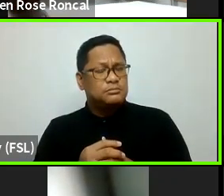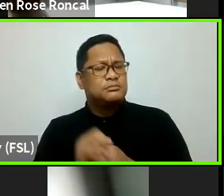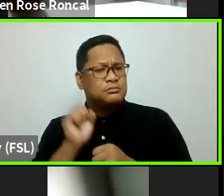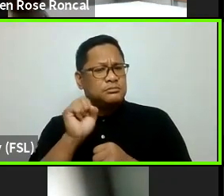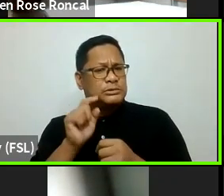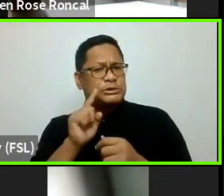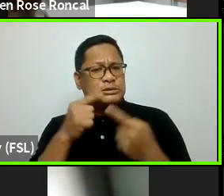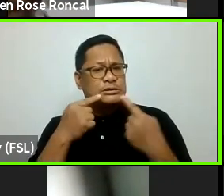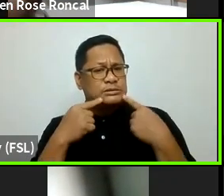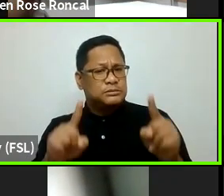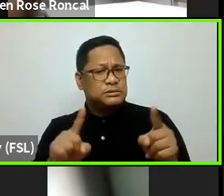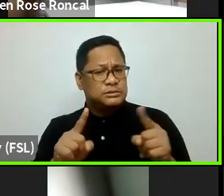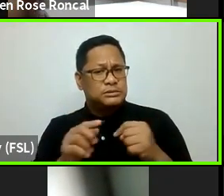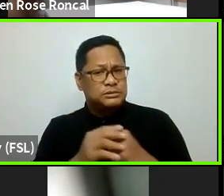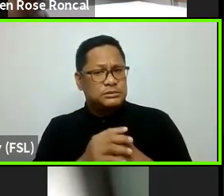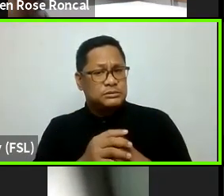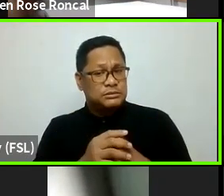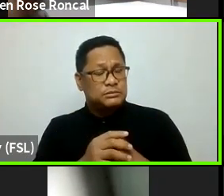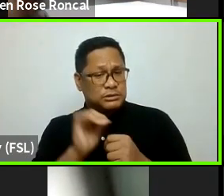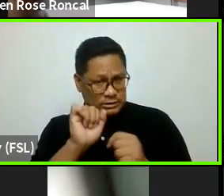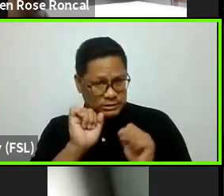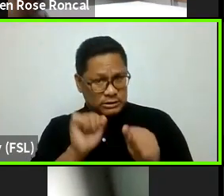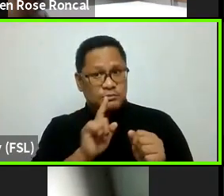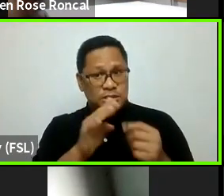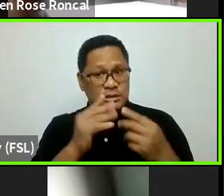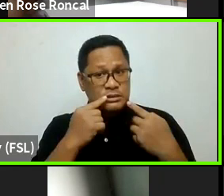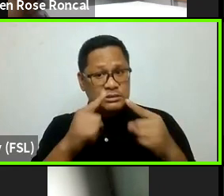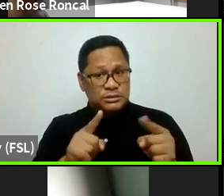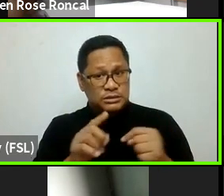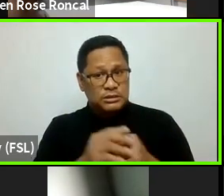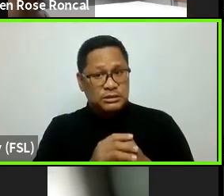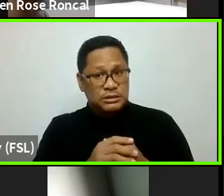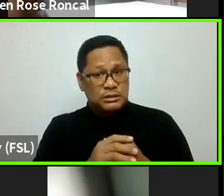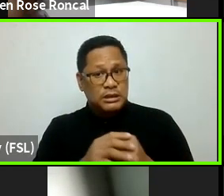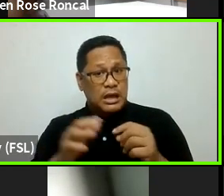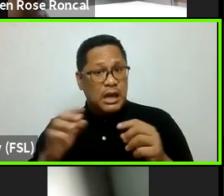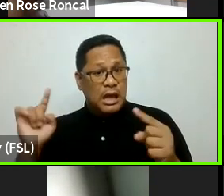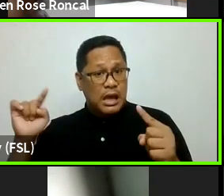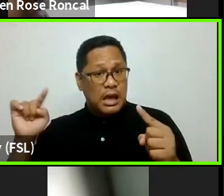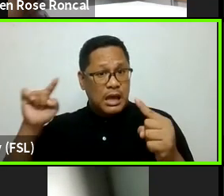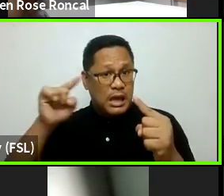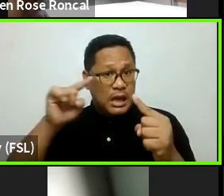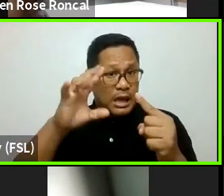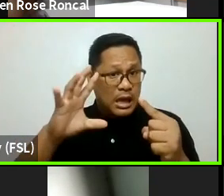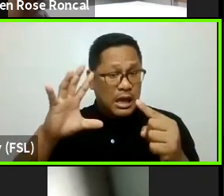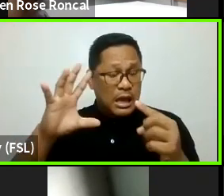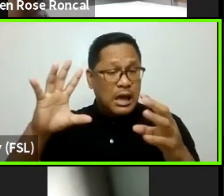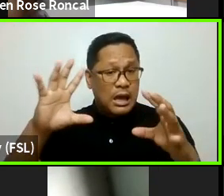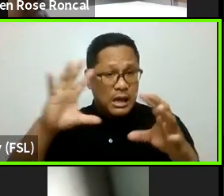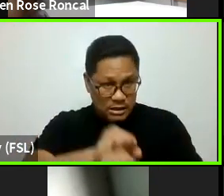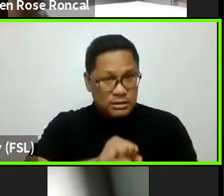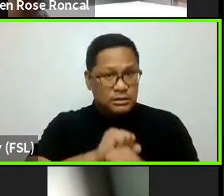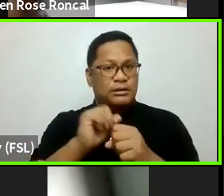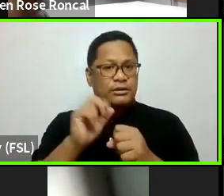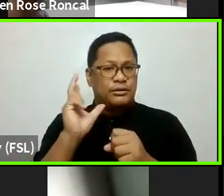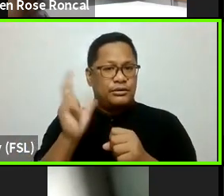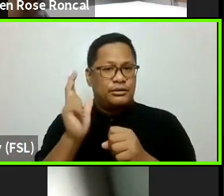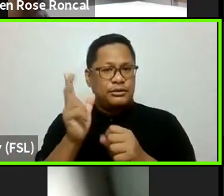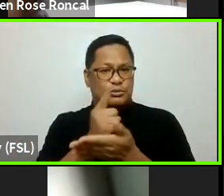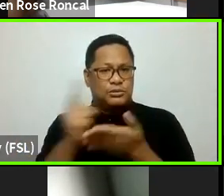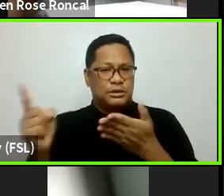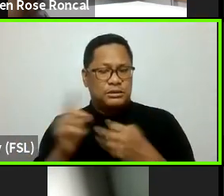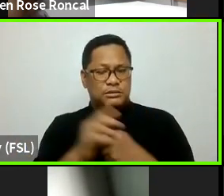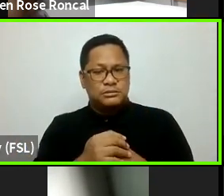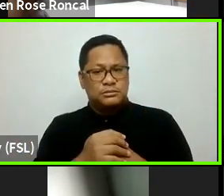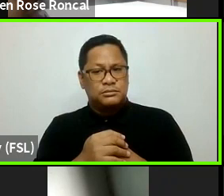achievement? Wouldn't that be an achievement if at the end of 30 weeks